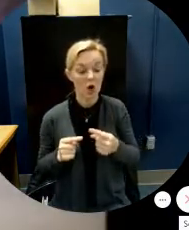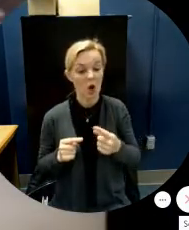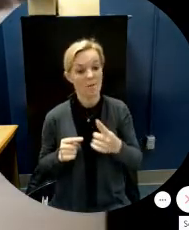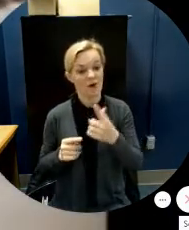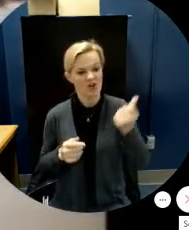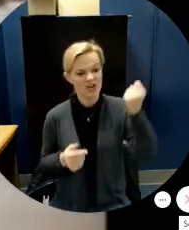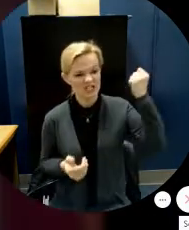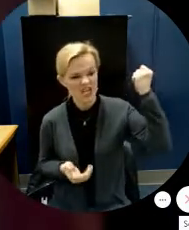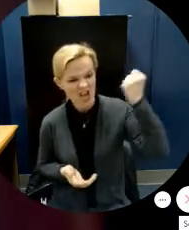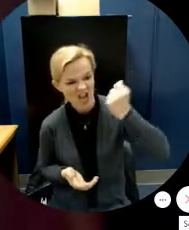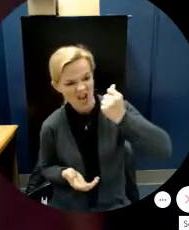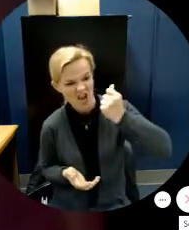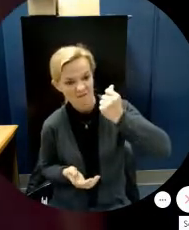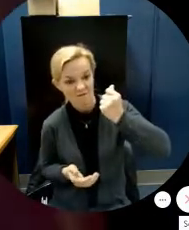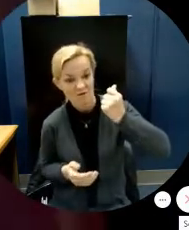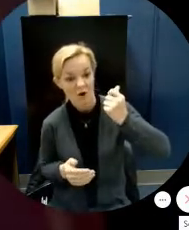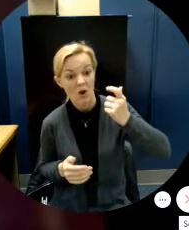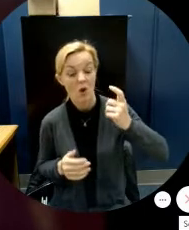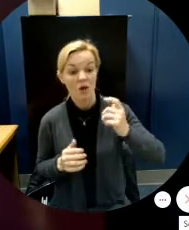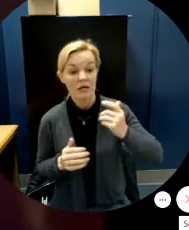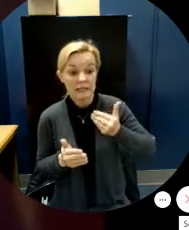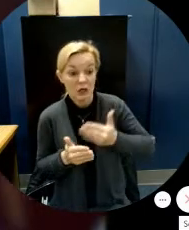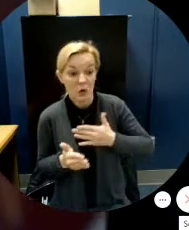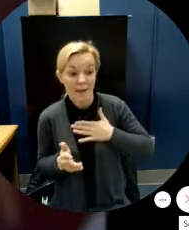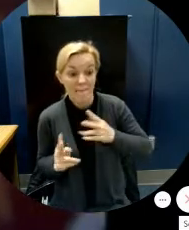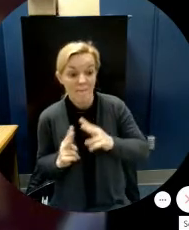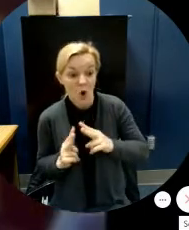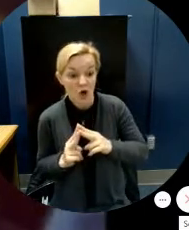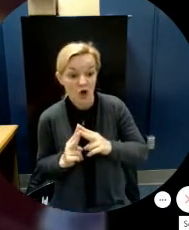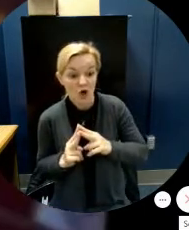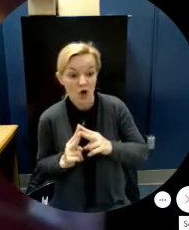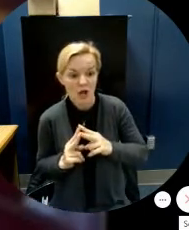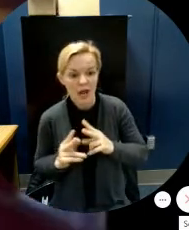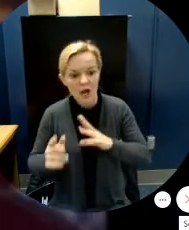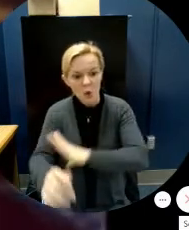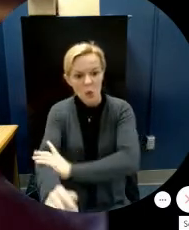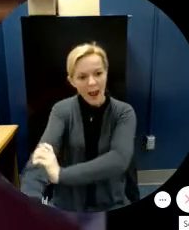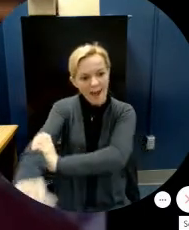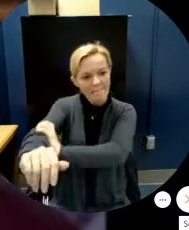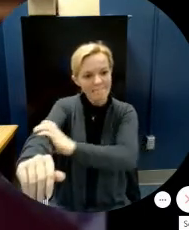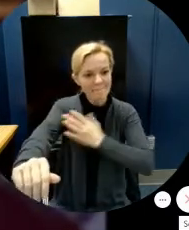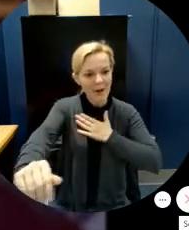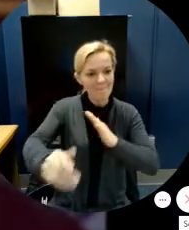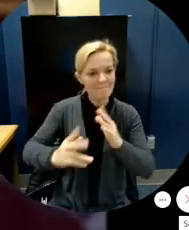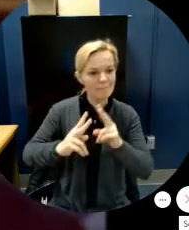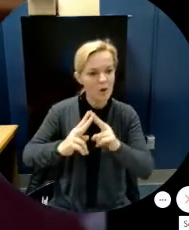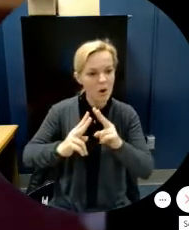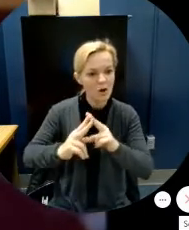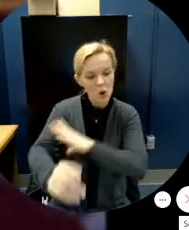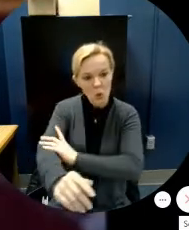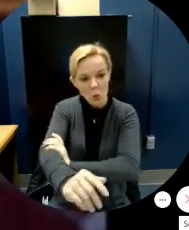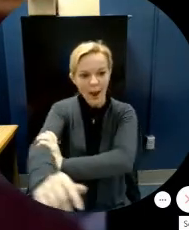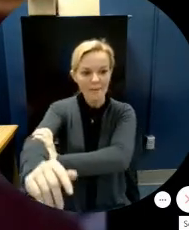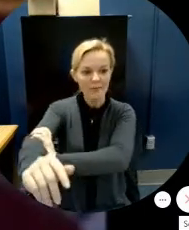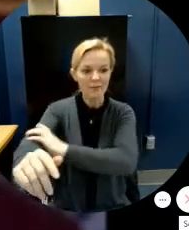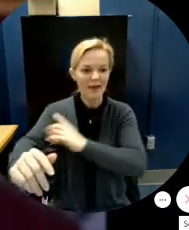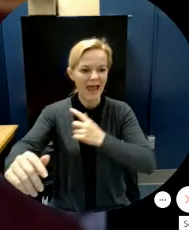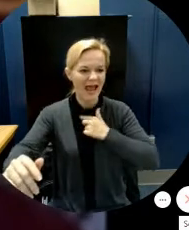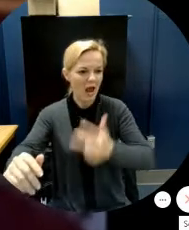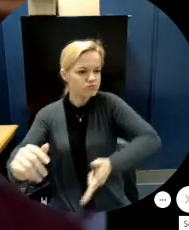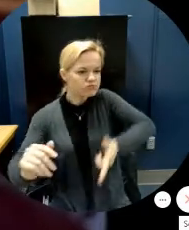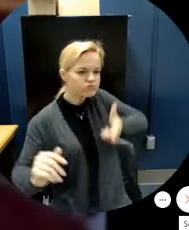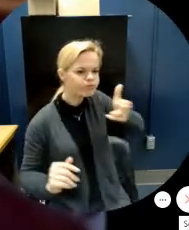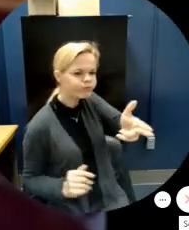hand. The man picked up my partner's arm. I drew my revolver and I cocked it, told the man to